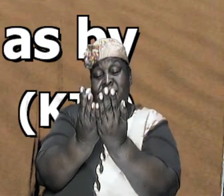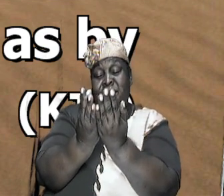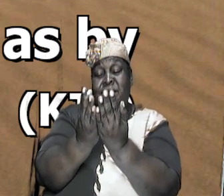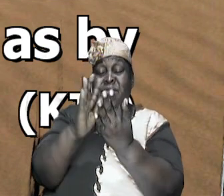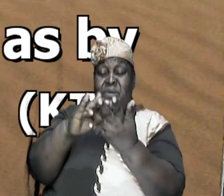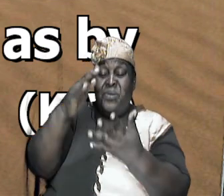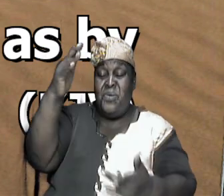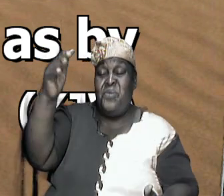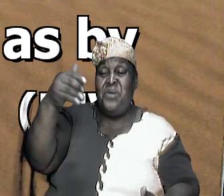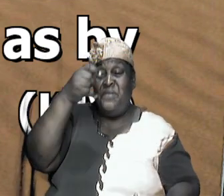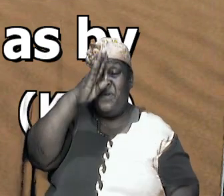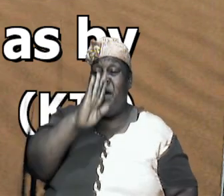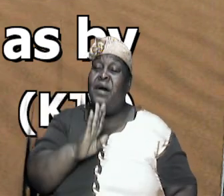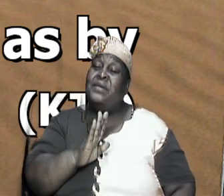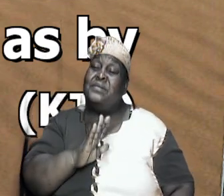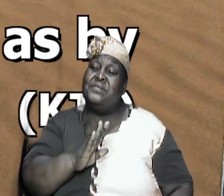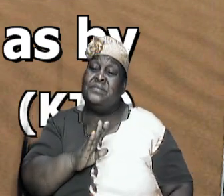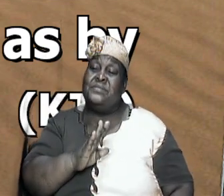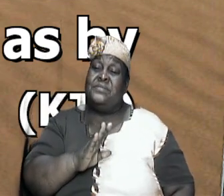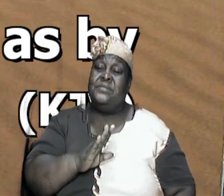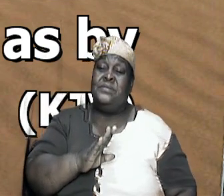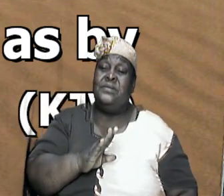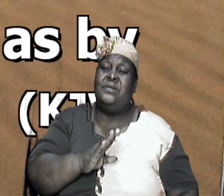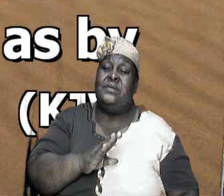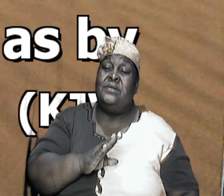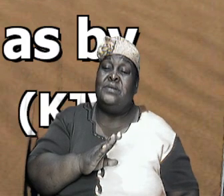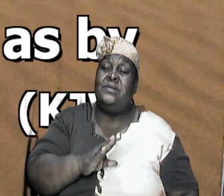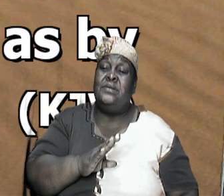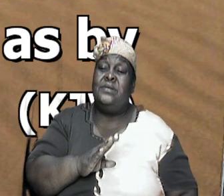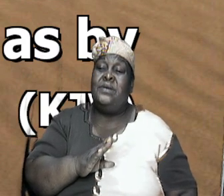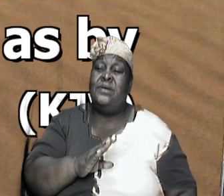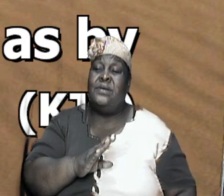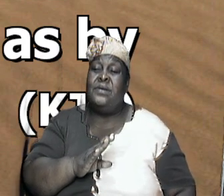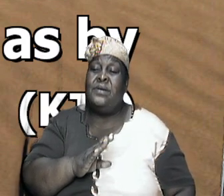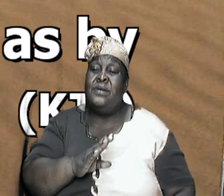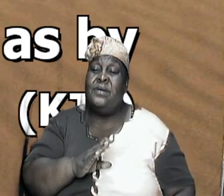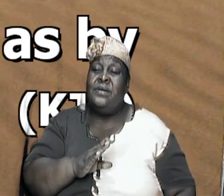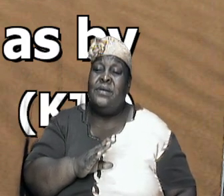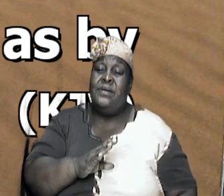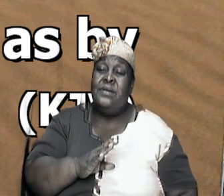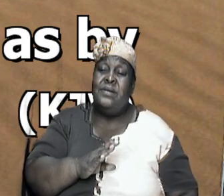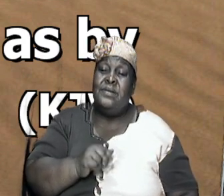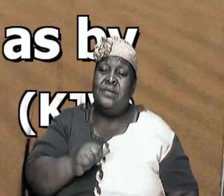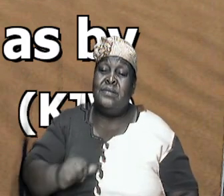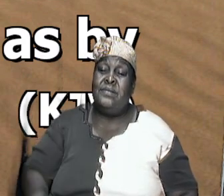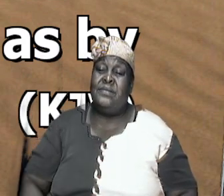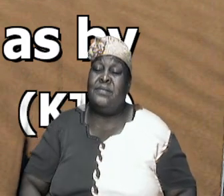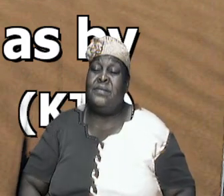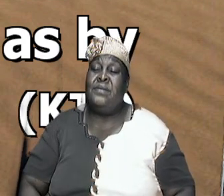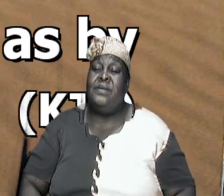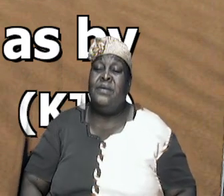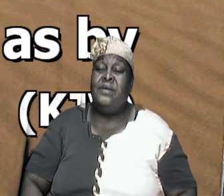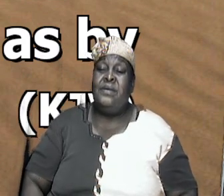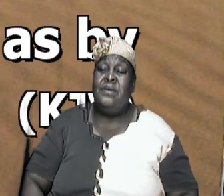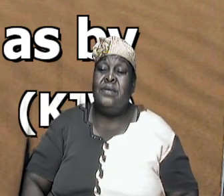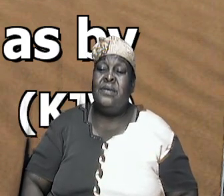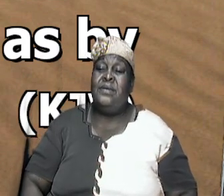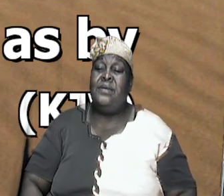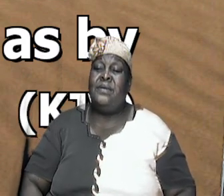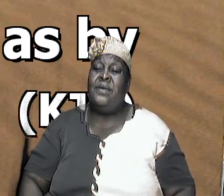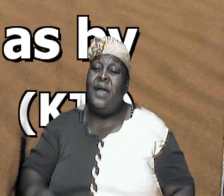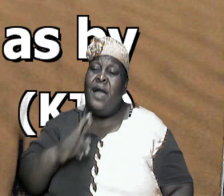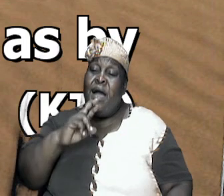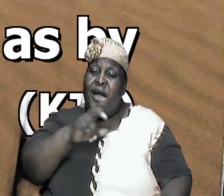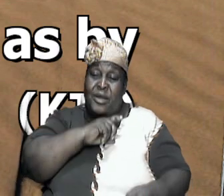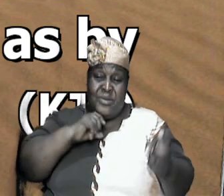the glory of the Lord. And he went on to say that of the Lord are